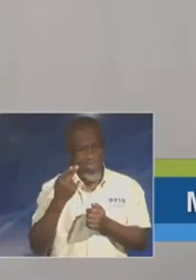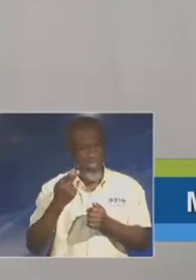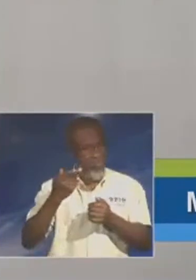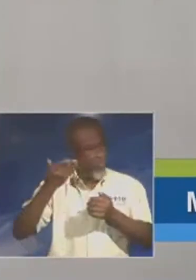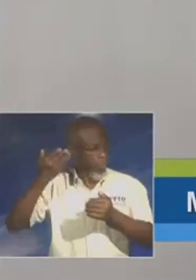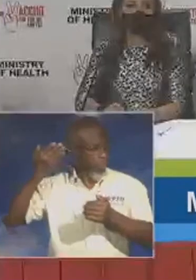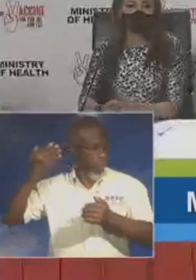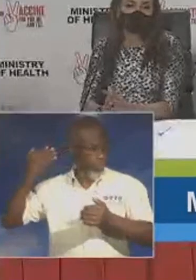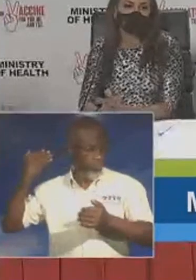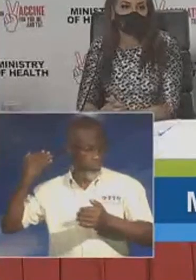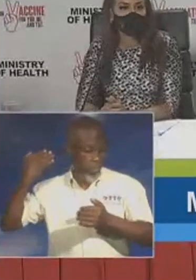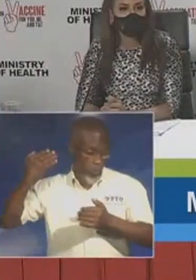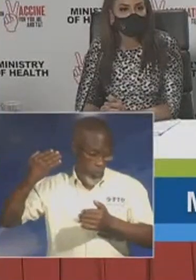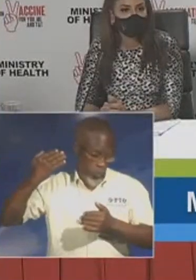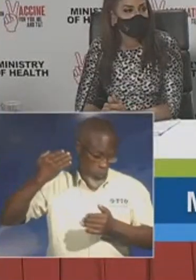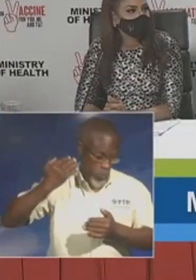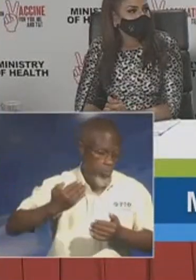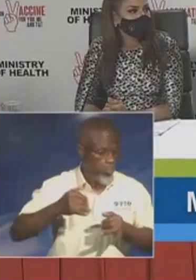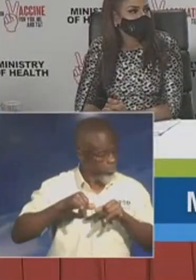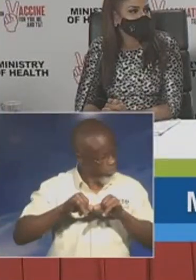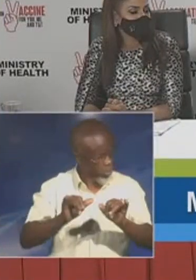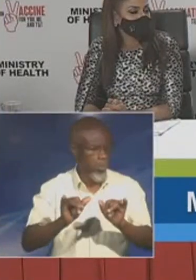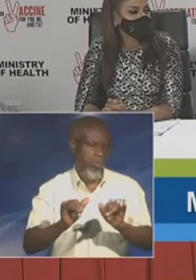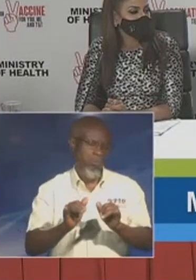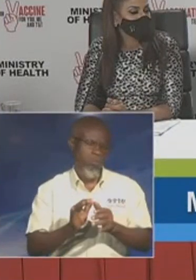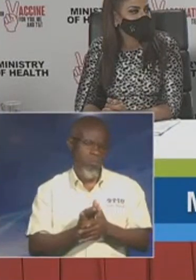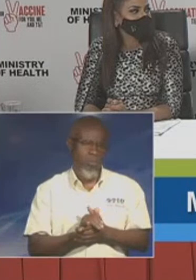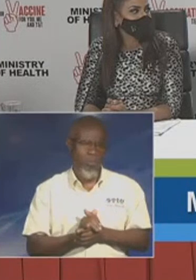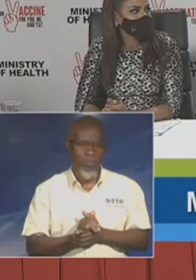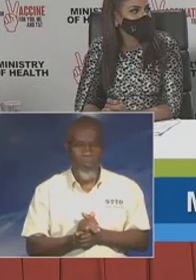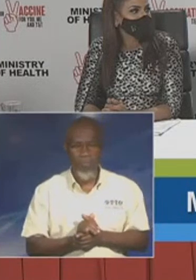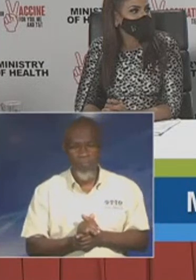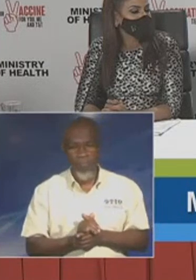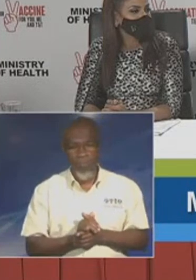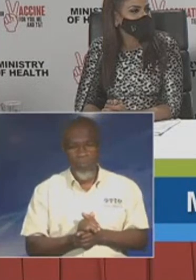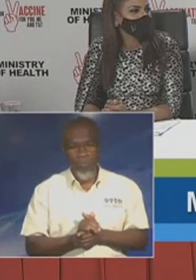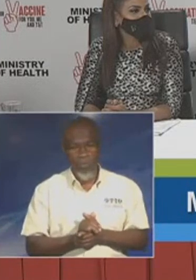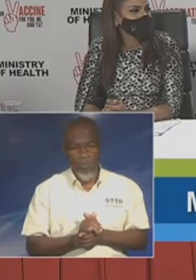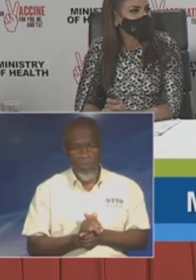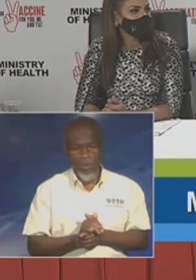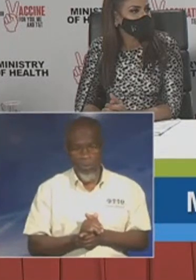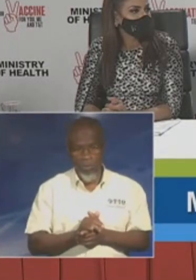you. Thank you. And Suan, for your second question, we don't have